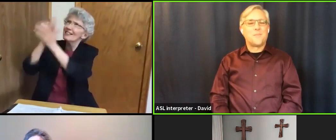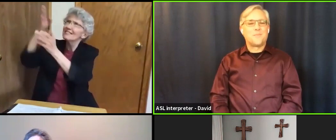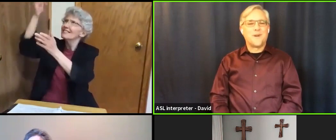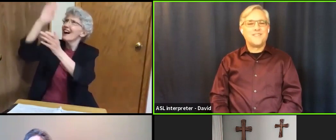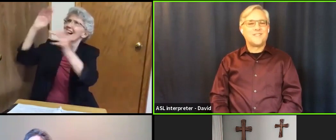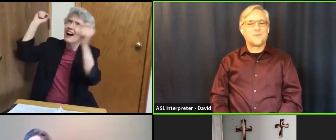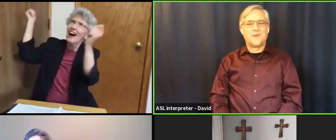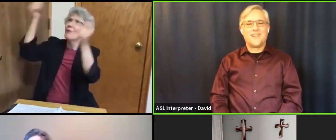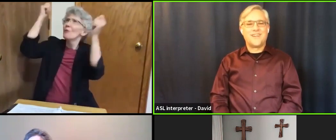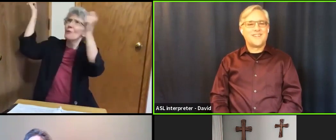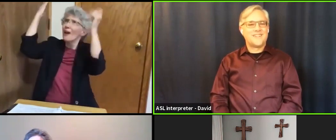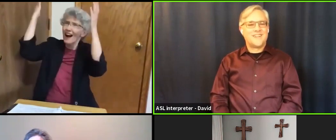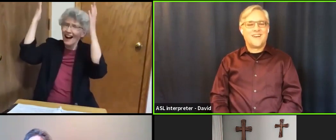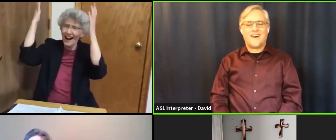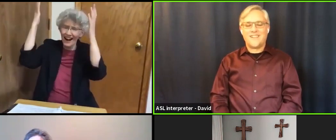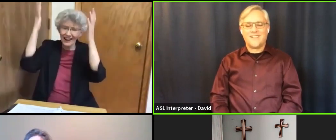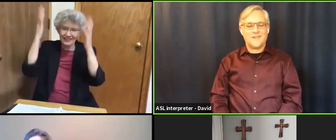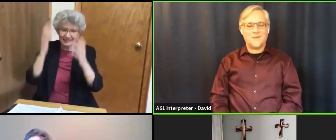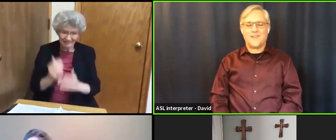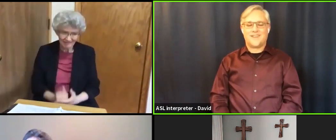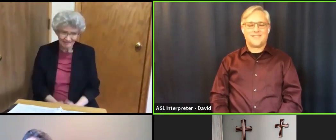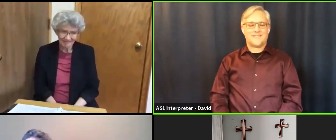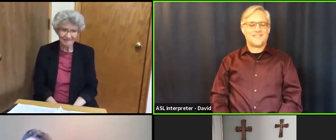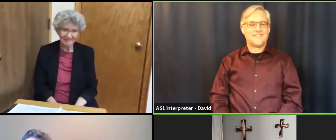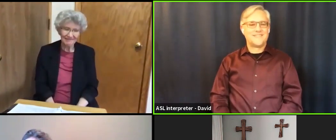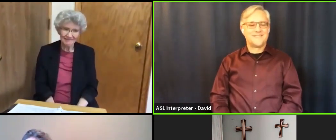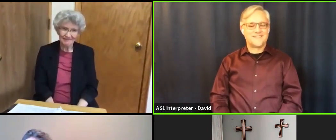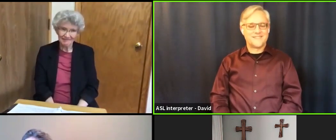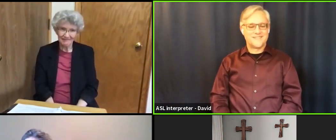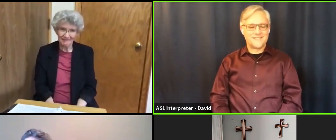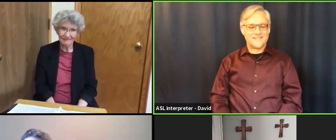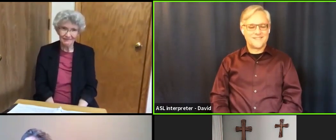Let our praises ring. Alleluia.